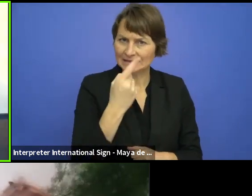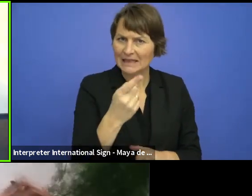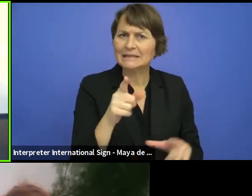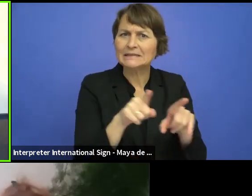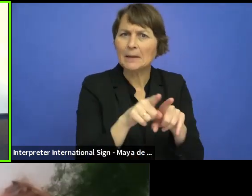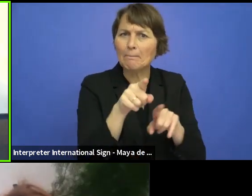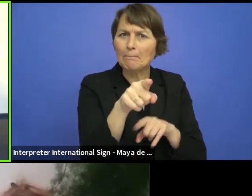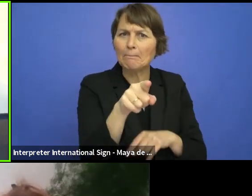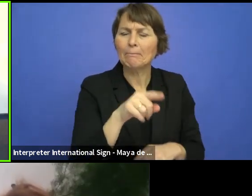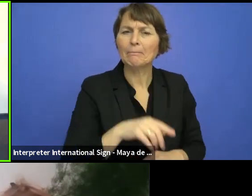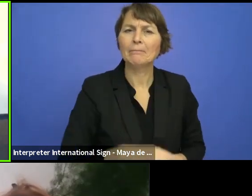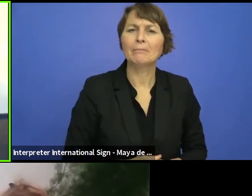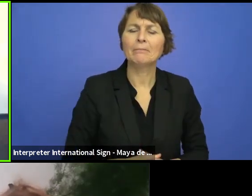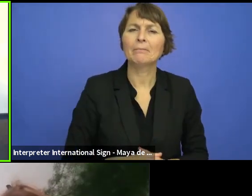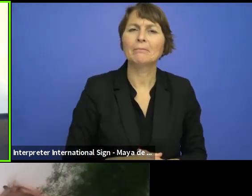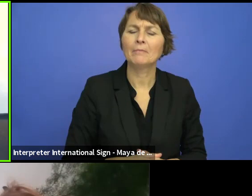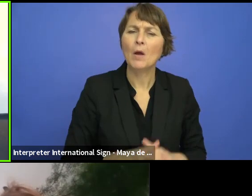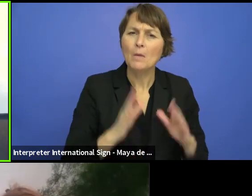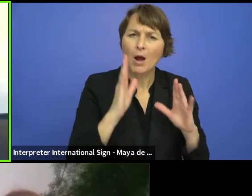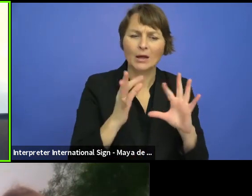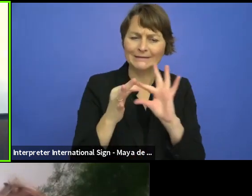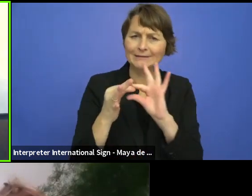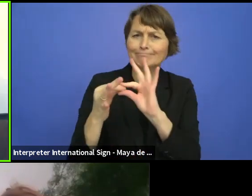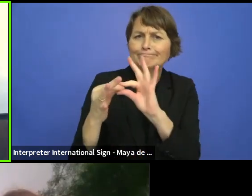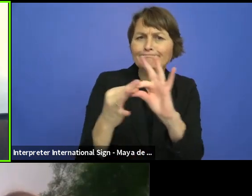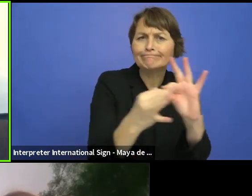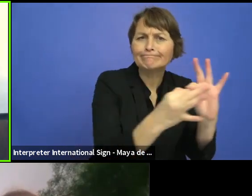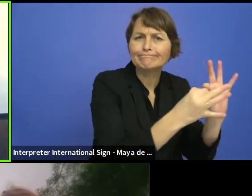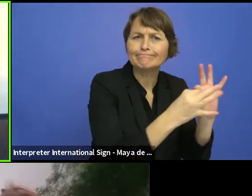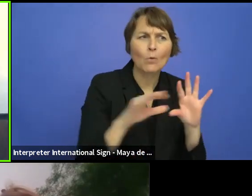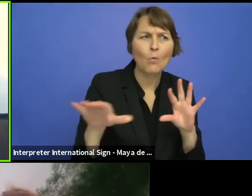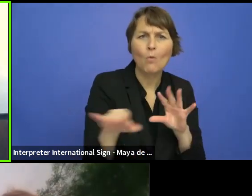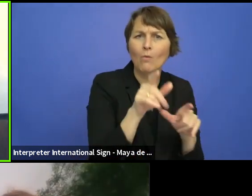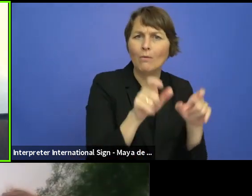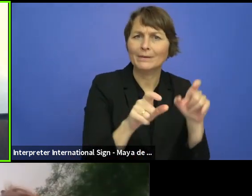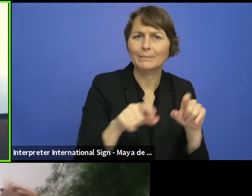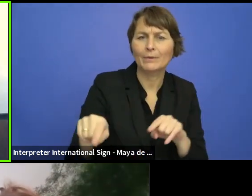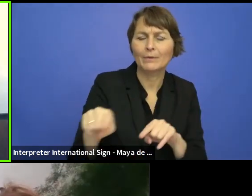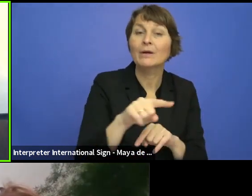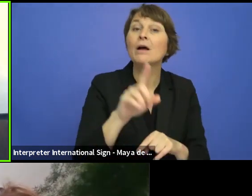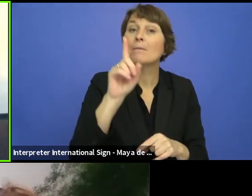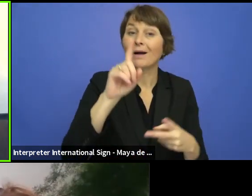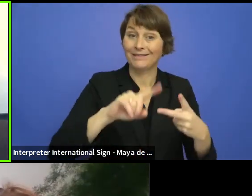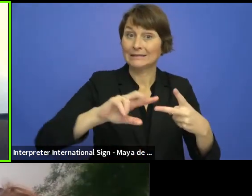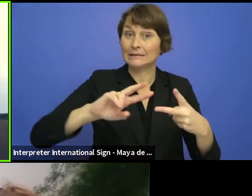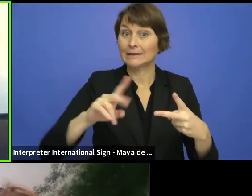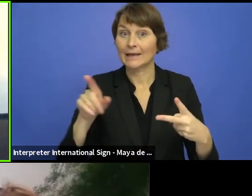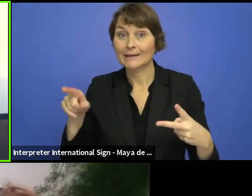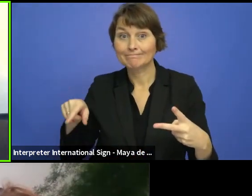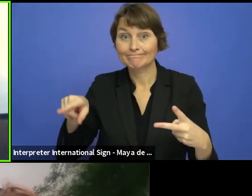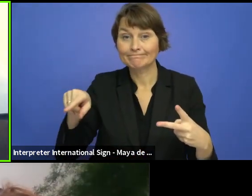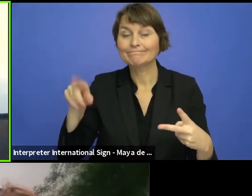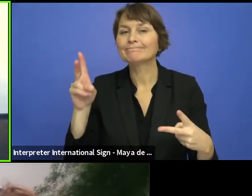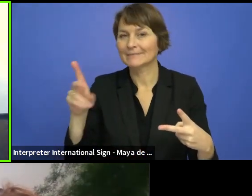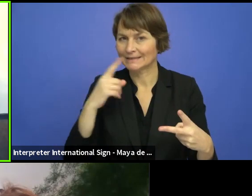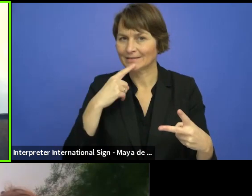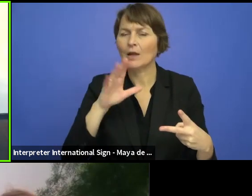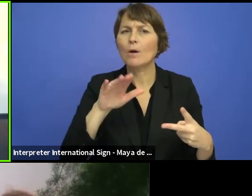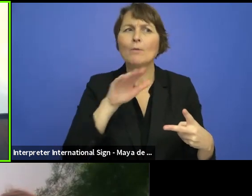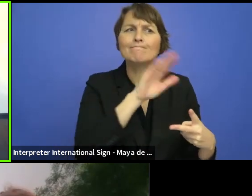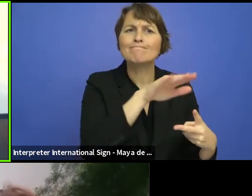cooperation. But they also called for more attention